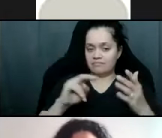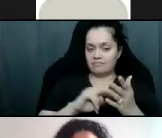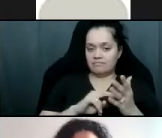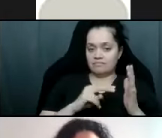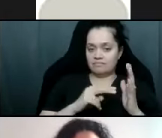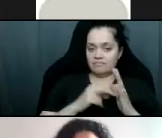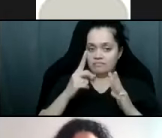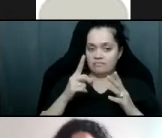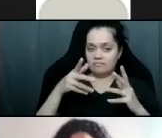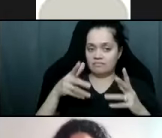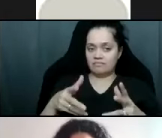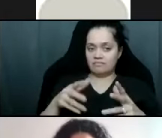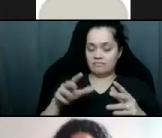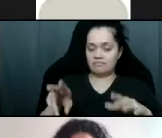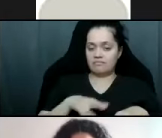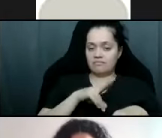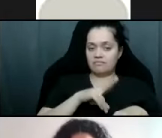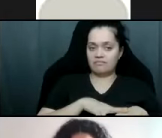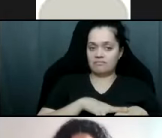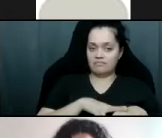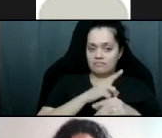left. So of course then,